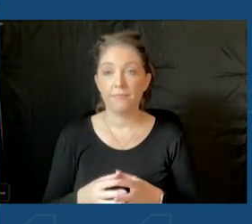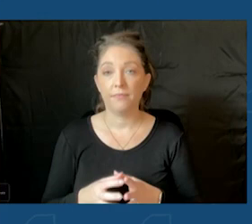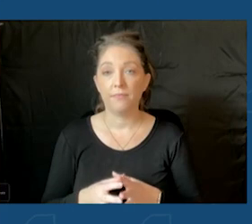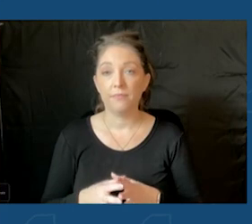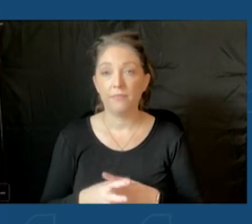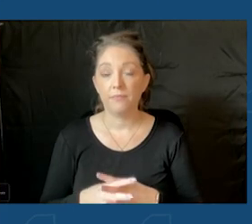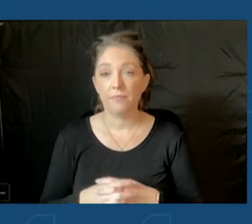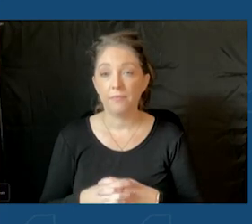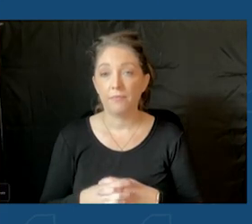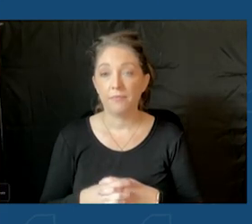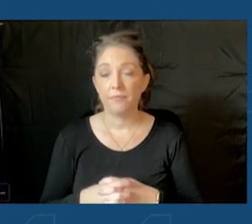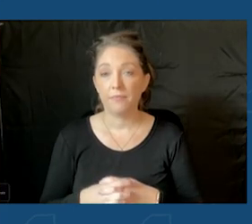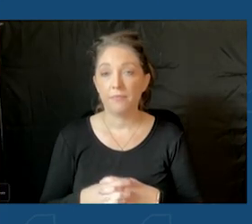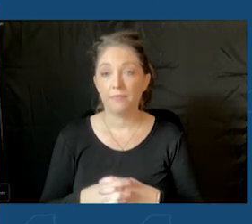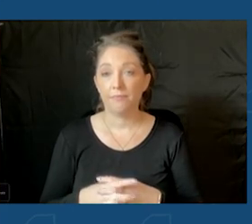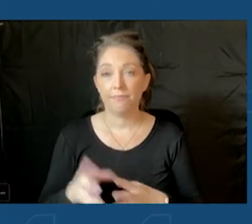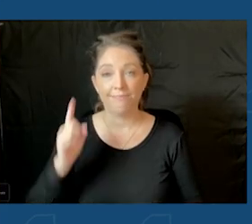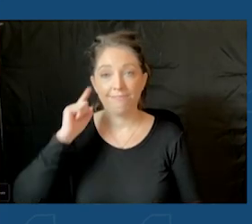bro, you got the score.